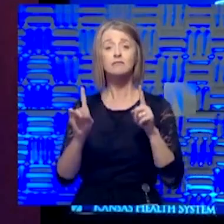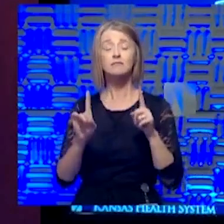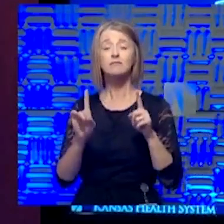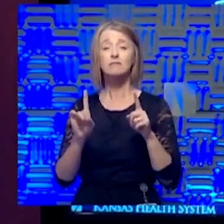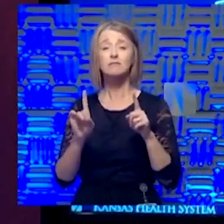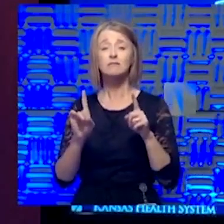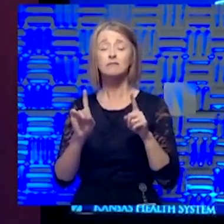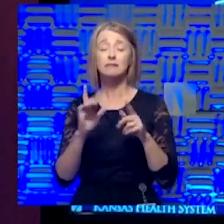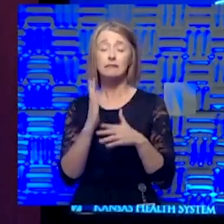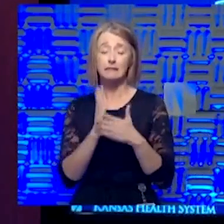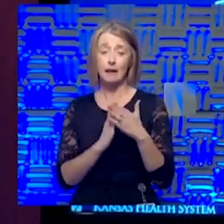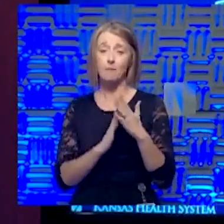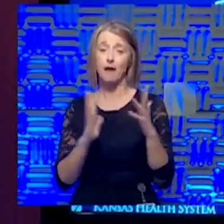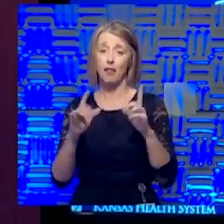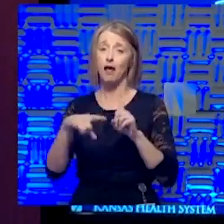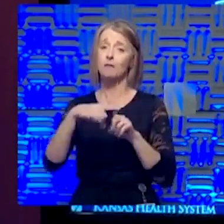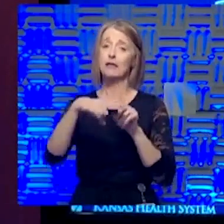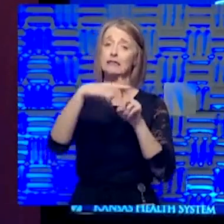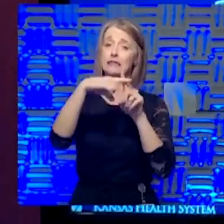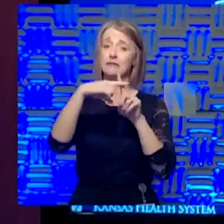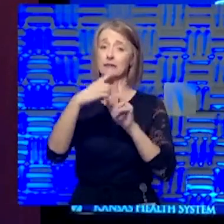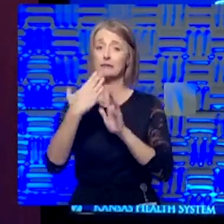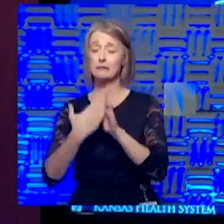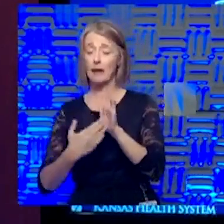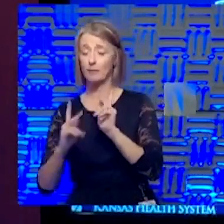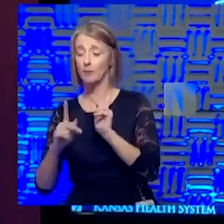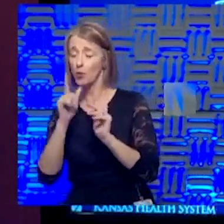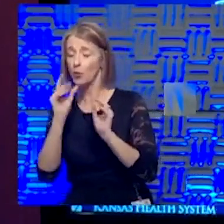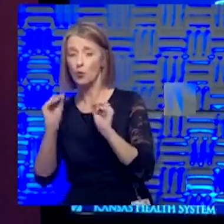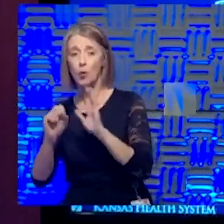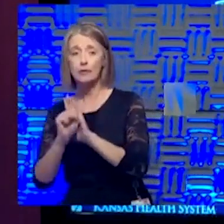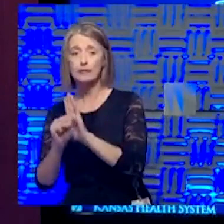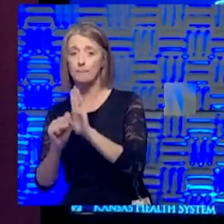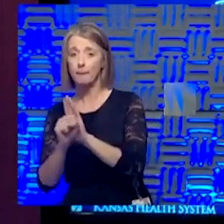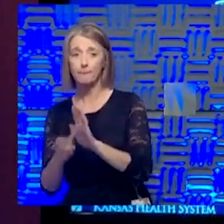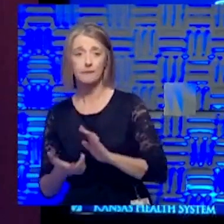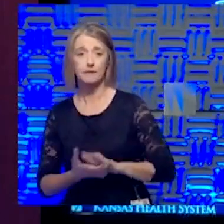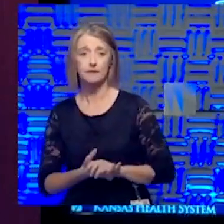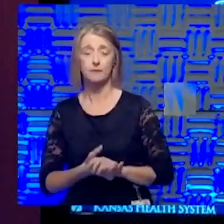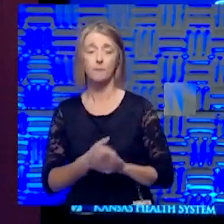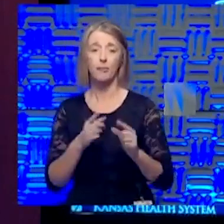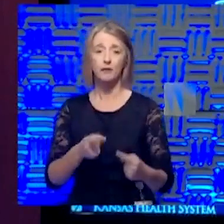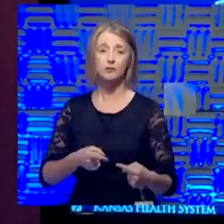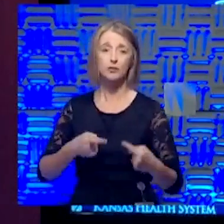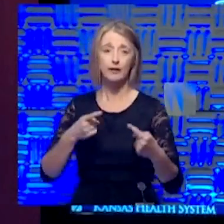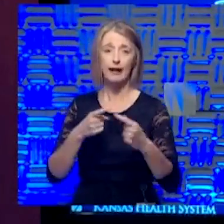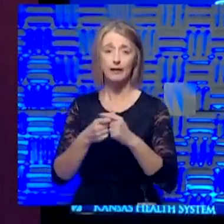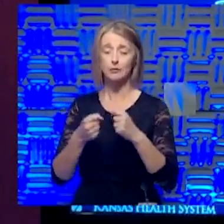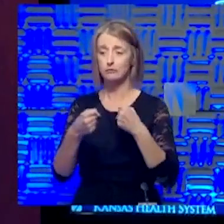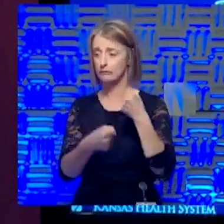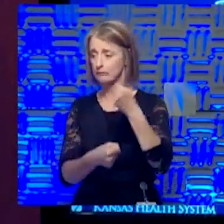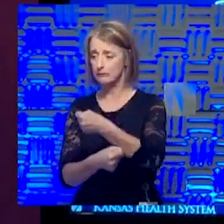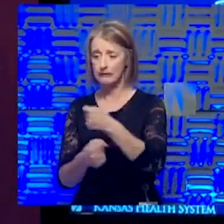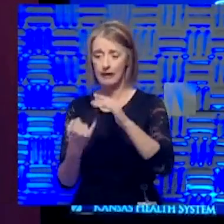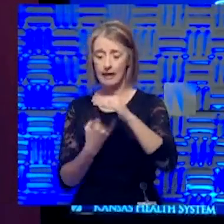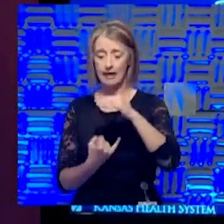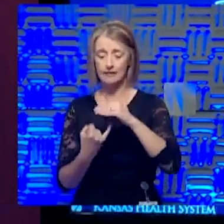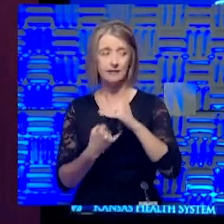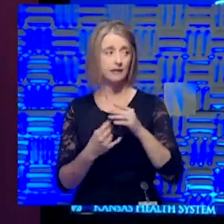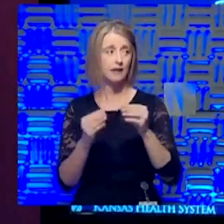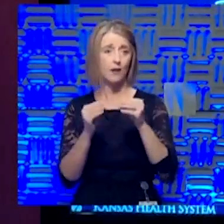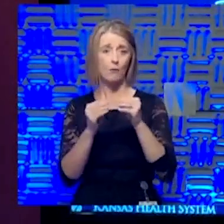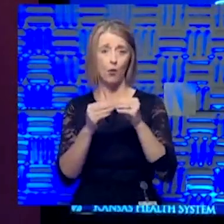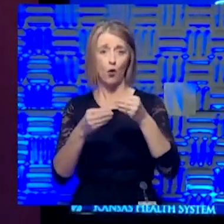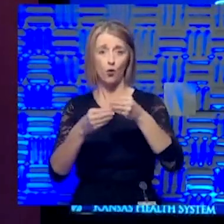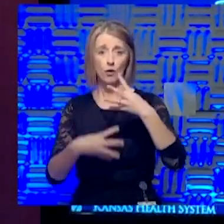But there were a lot of positives and people who didn't have symptoms. I think that's true. And then they were struggling with how to quarantine everybody. So. We have several